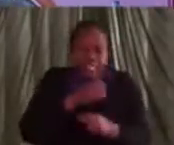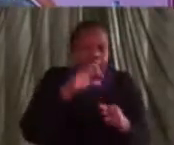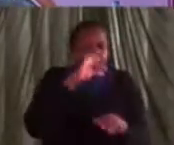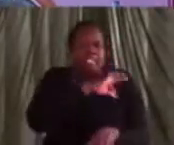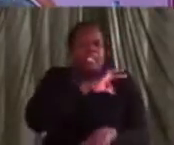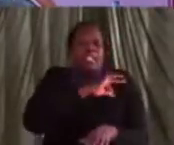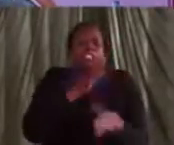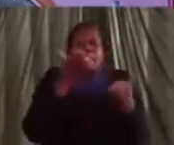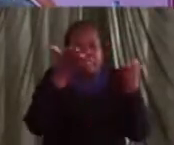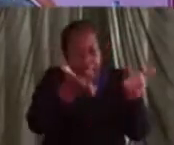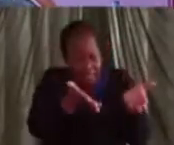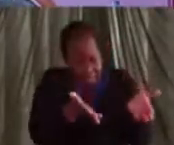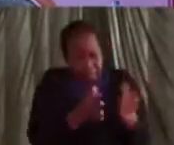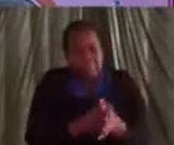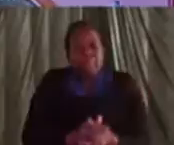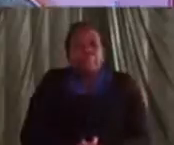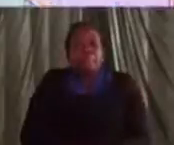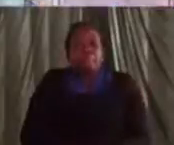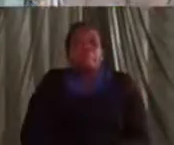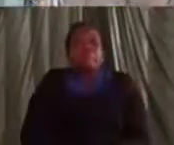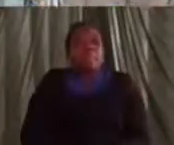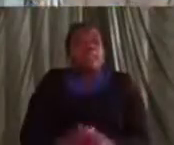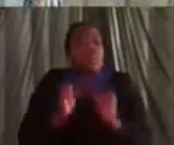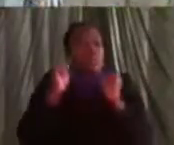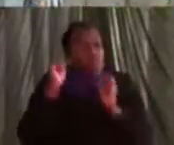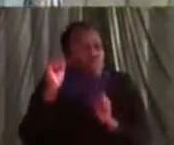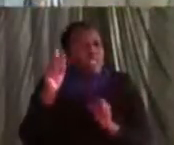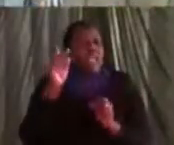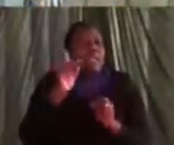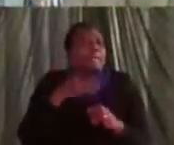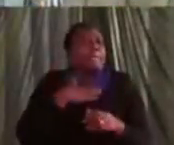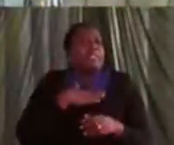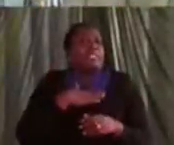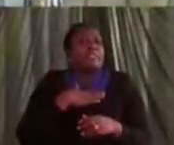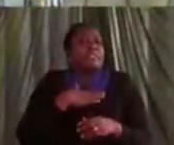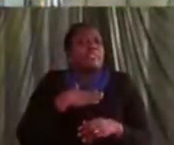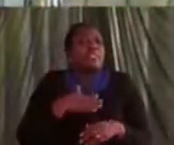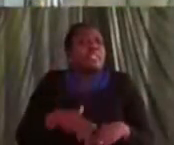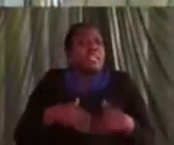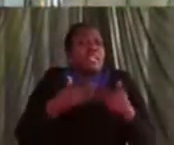available. Great, then you can supply us with that before this process is over?